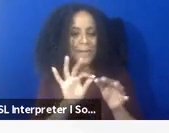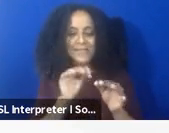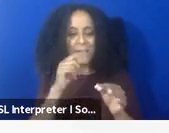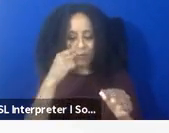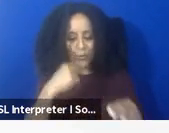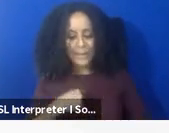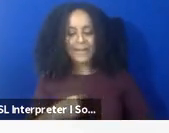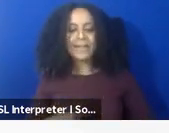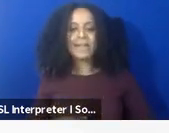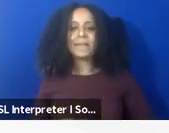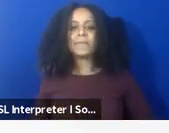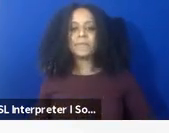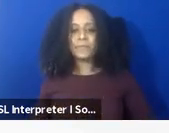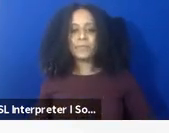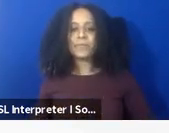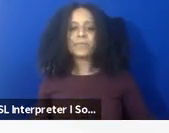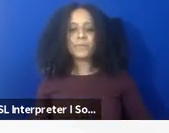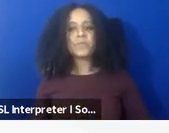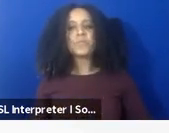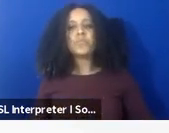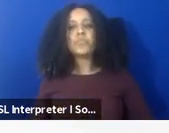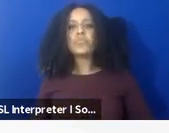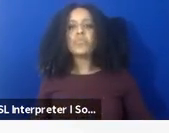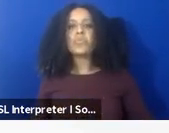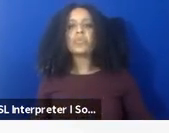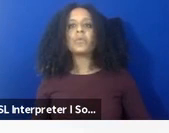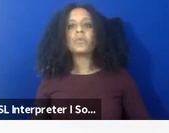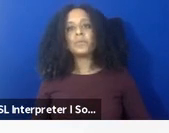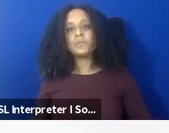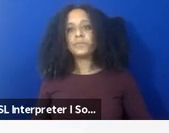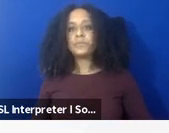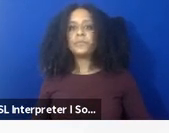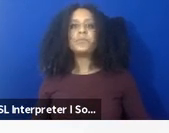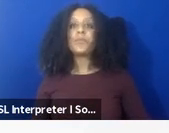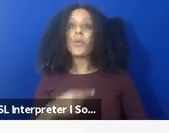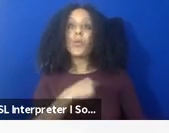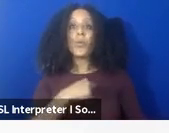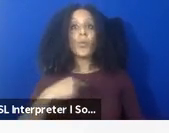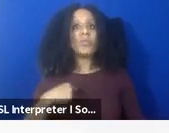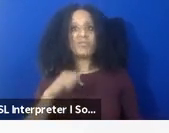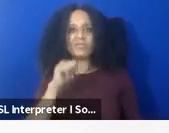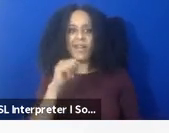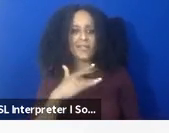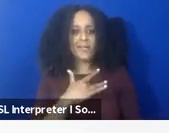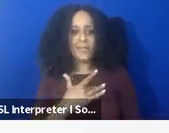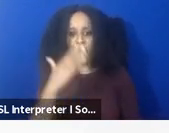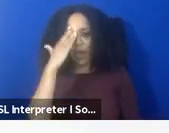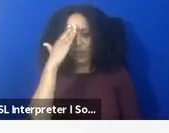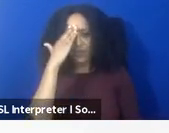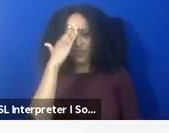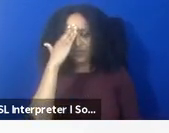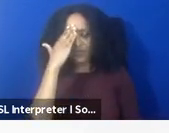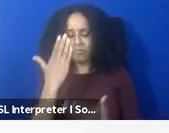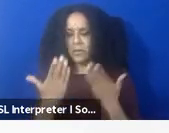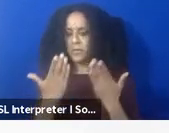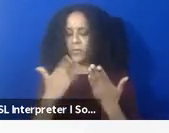is on the vestibular sensory system, which is one we're not typically conscious of. We're usually unaware of it until it stops working